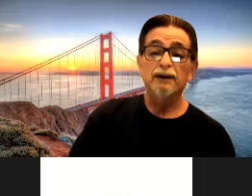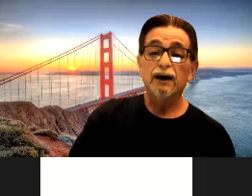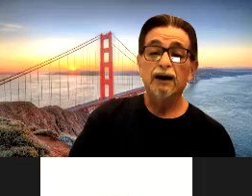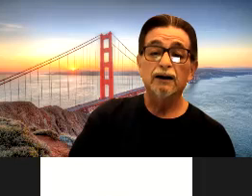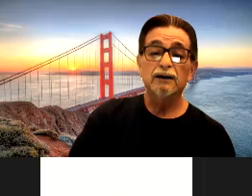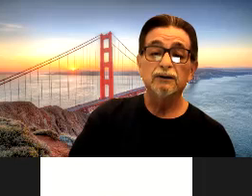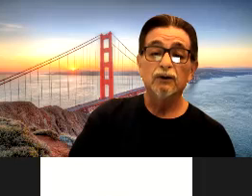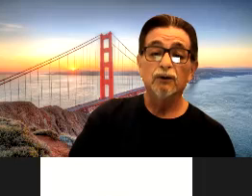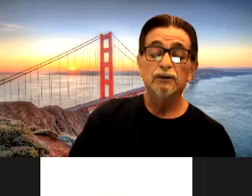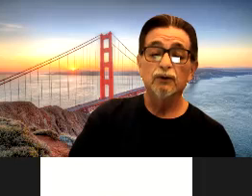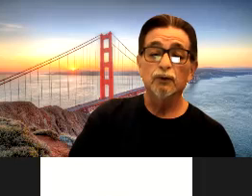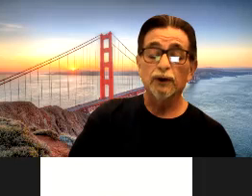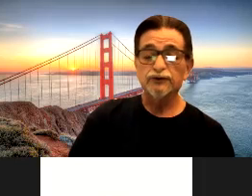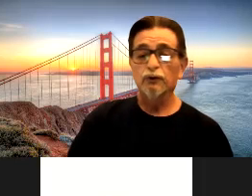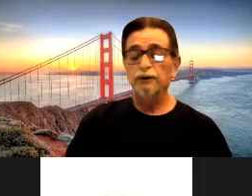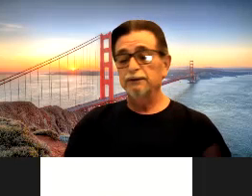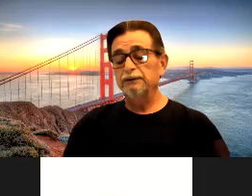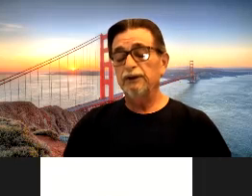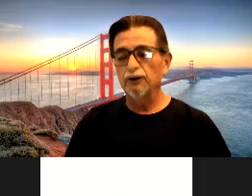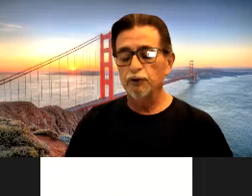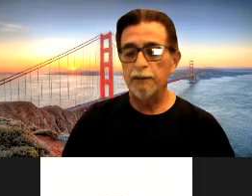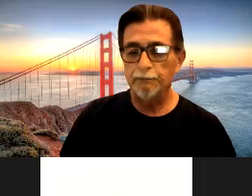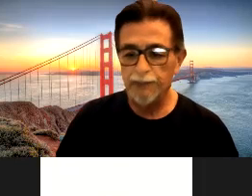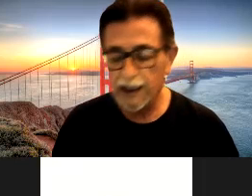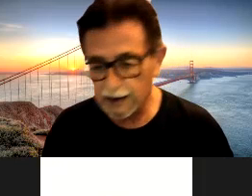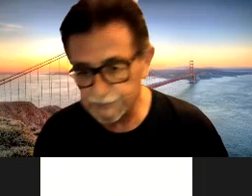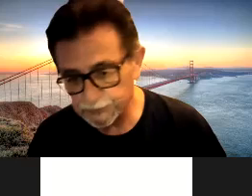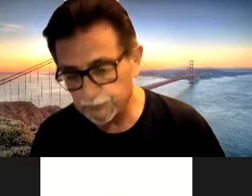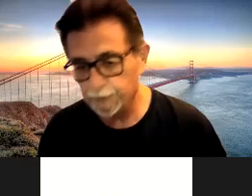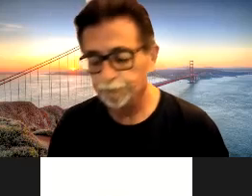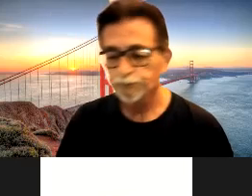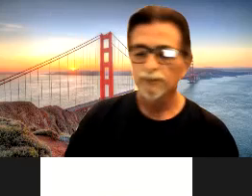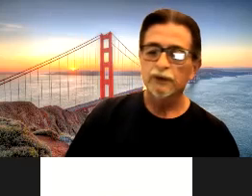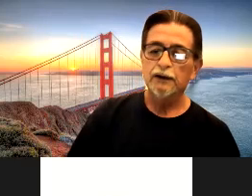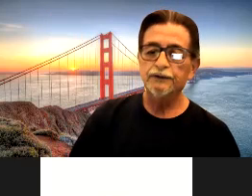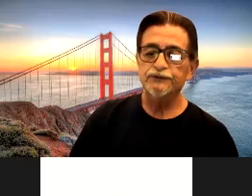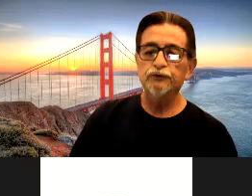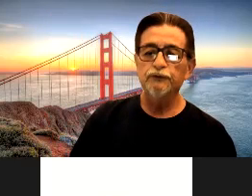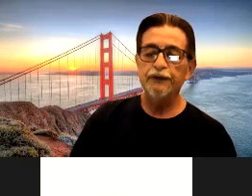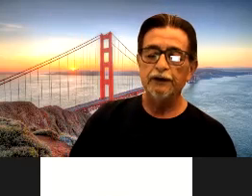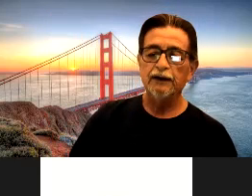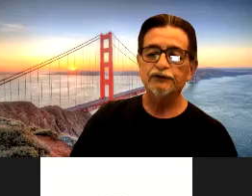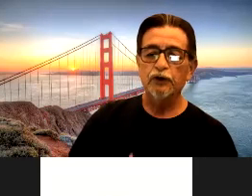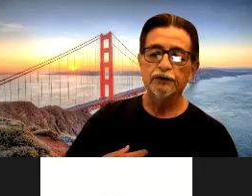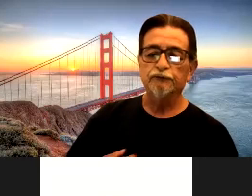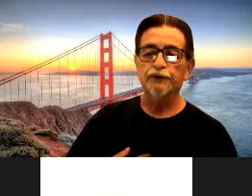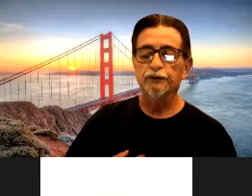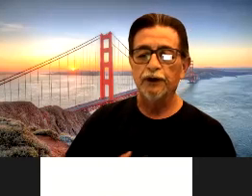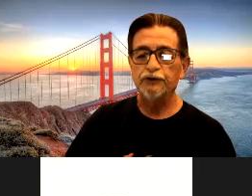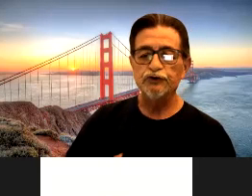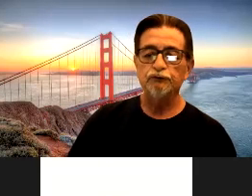and go to 1. So, you know, you may be asked to, let's do the